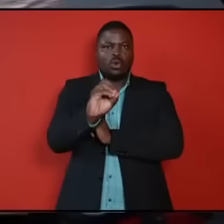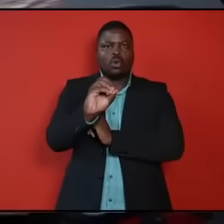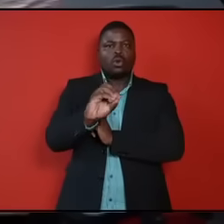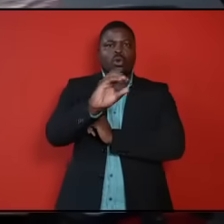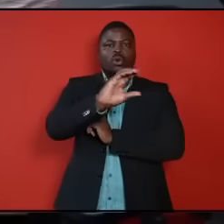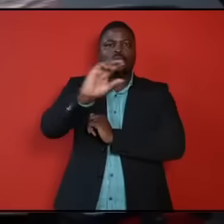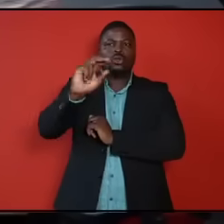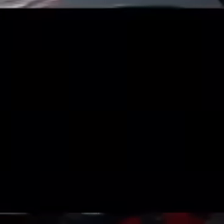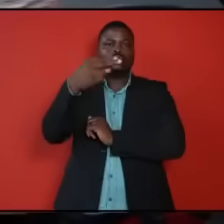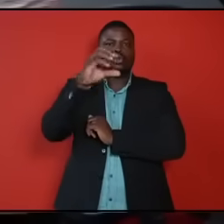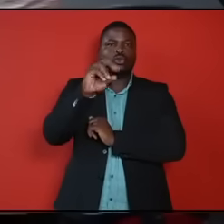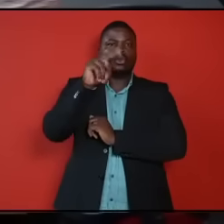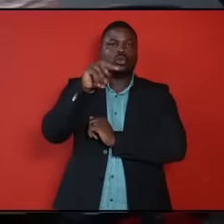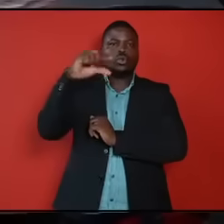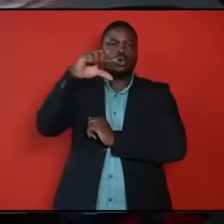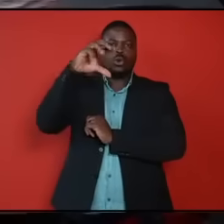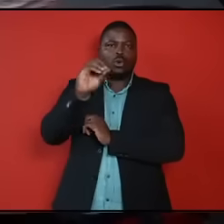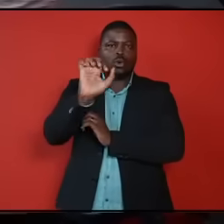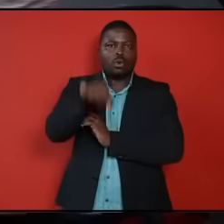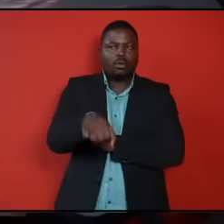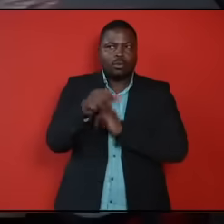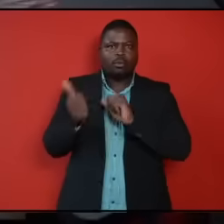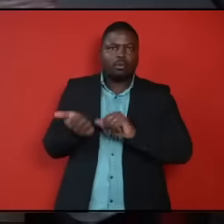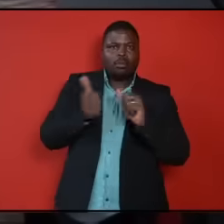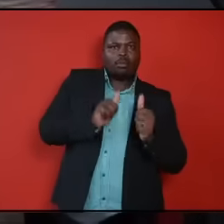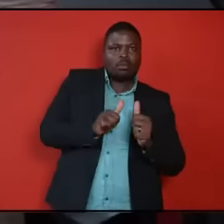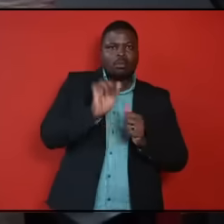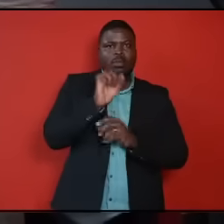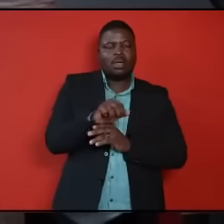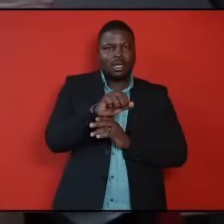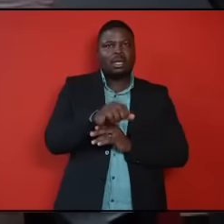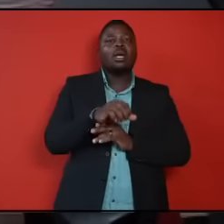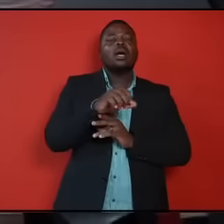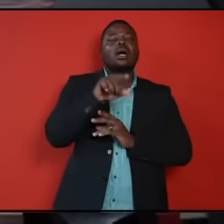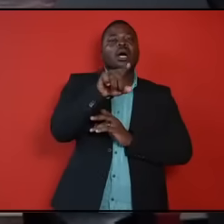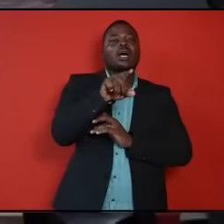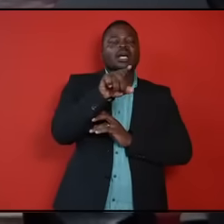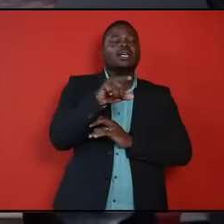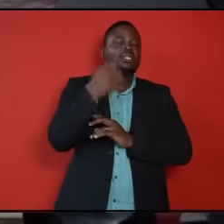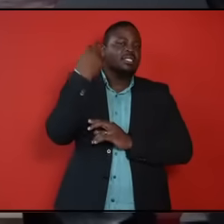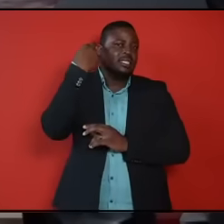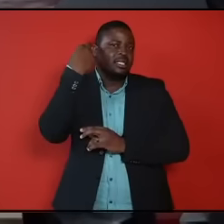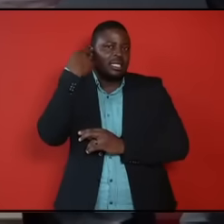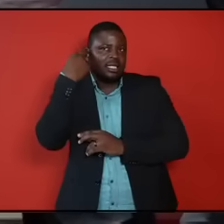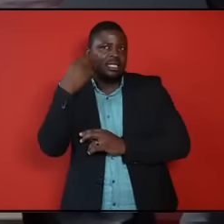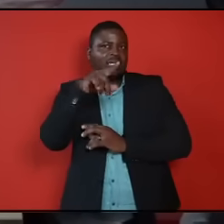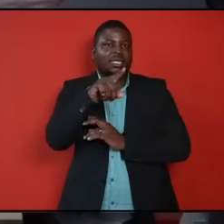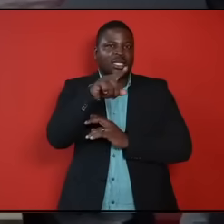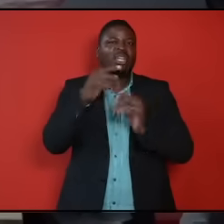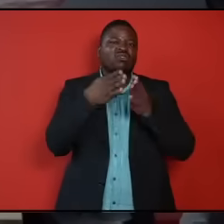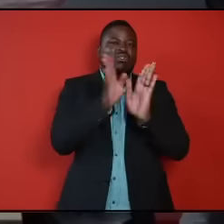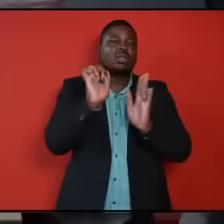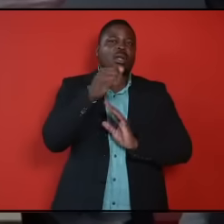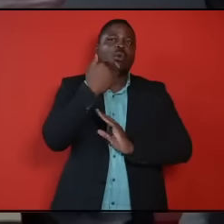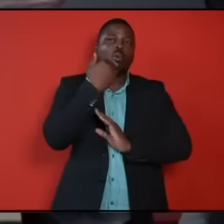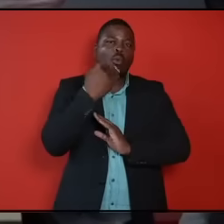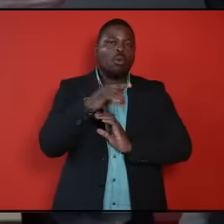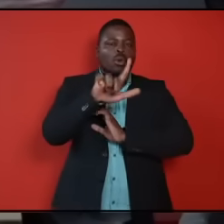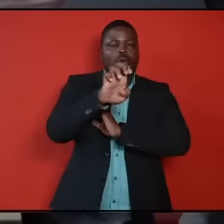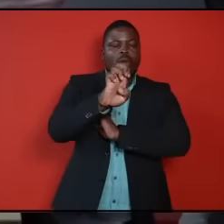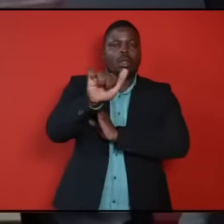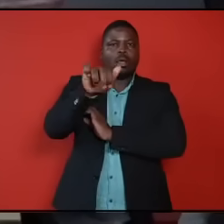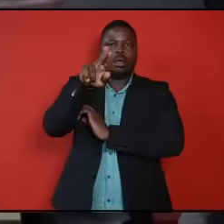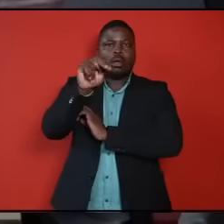my far right, we have the Deputy Secretary General of the Economic Freedom Fighters, Commissar Lien Mateis. And on